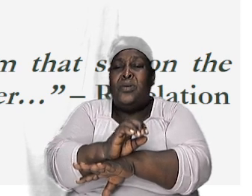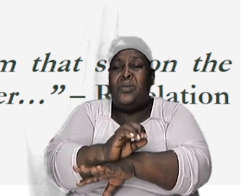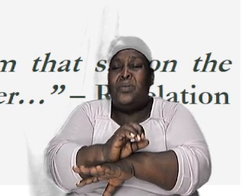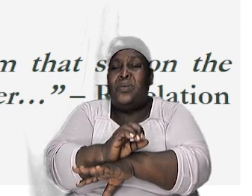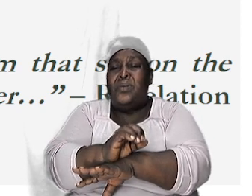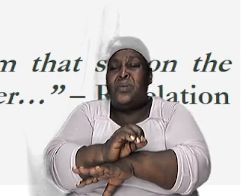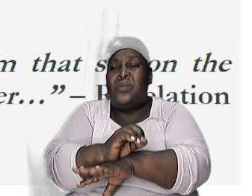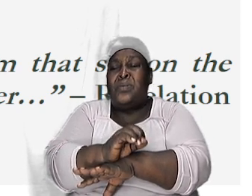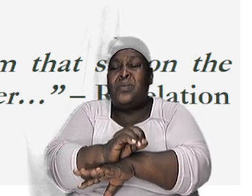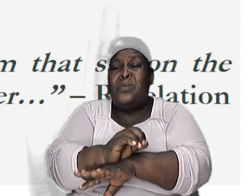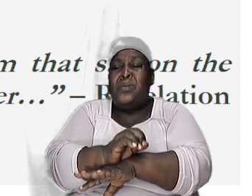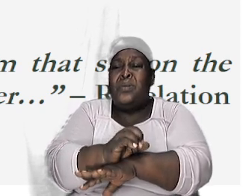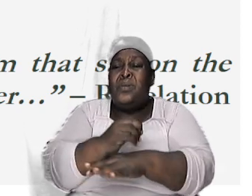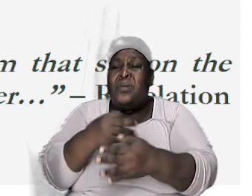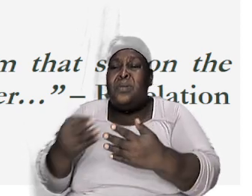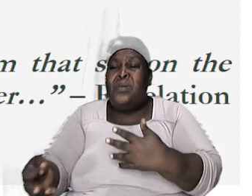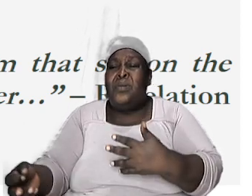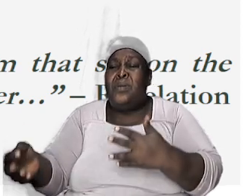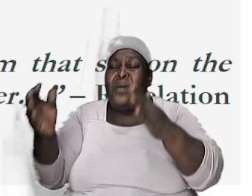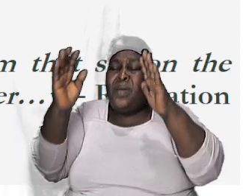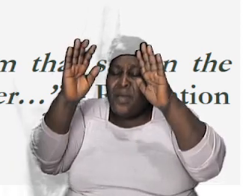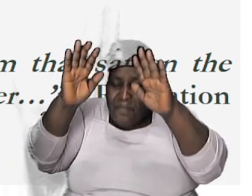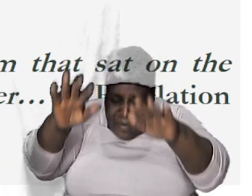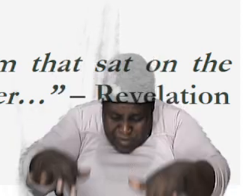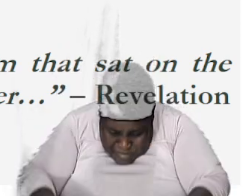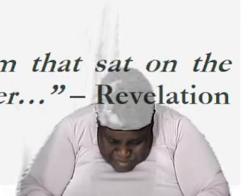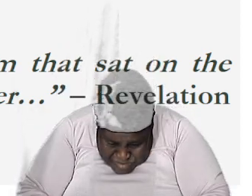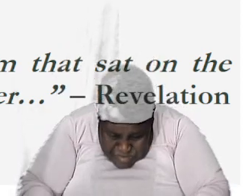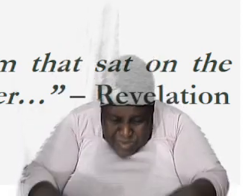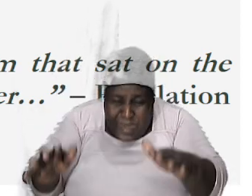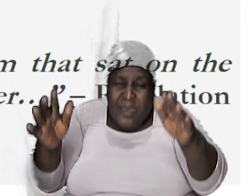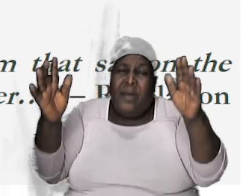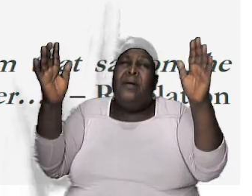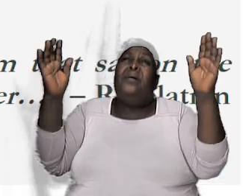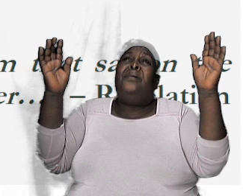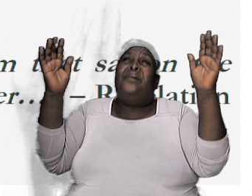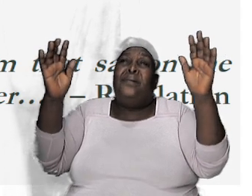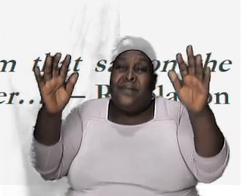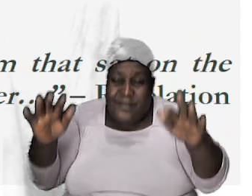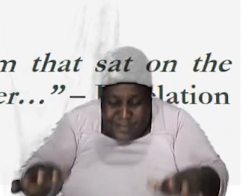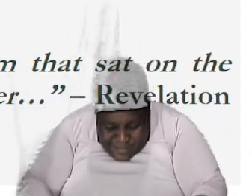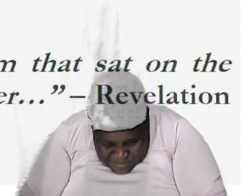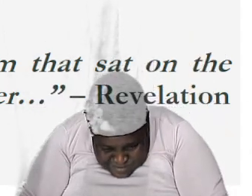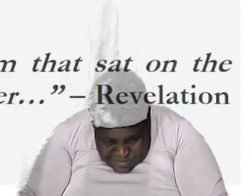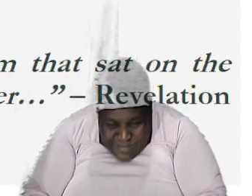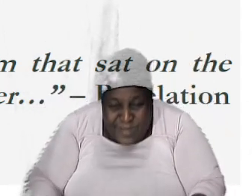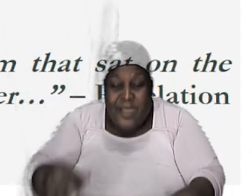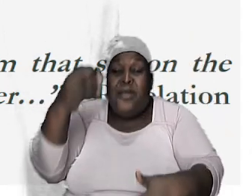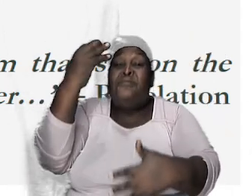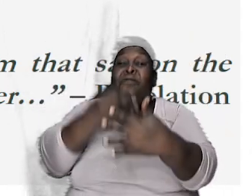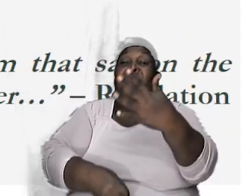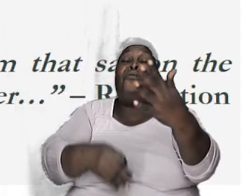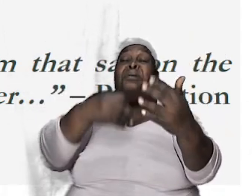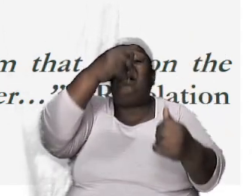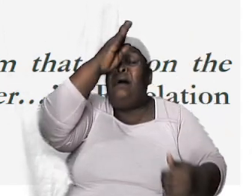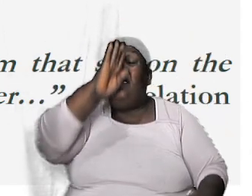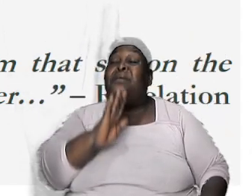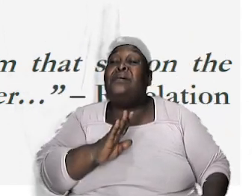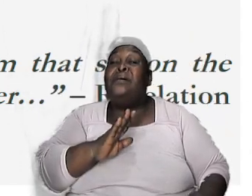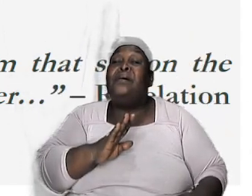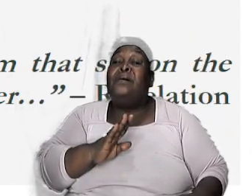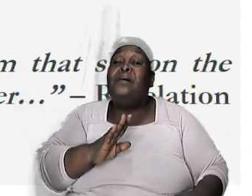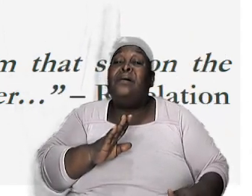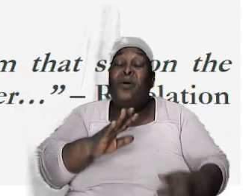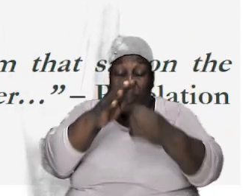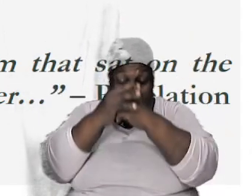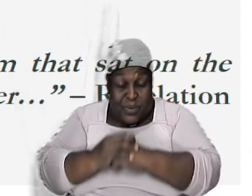down before him that sat on the throne, and they were worshiping him. So worship predates creation, and